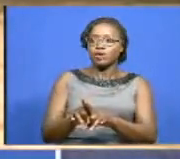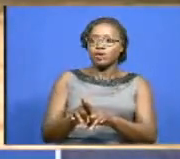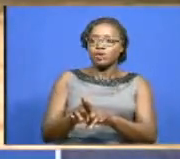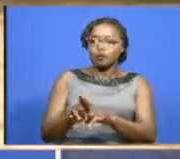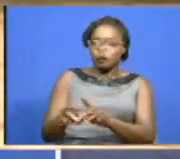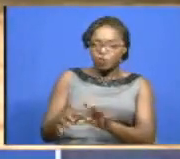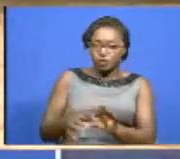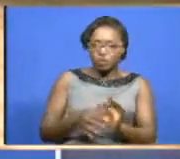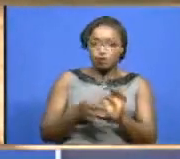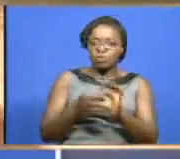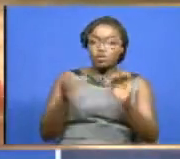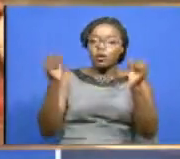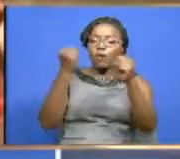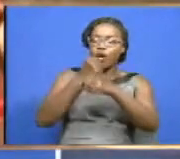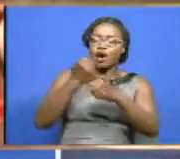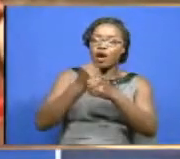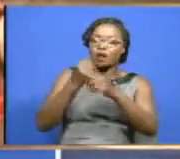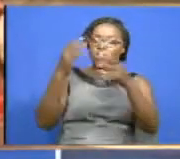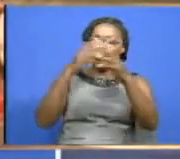work to the presidential